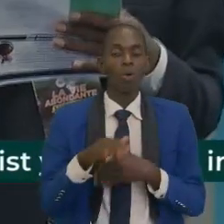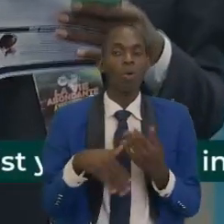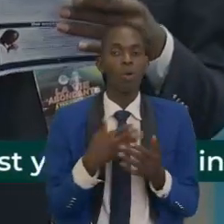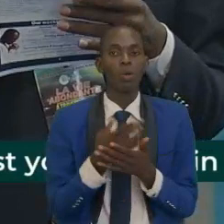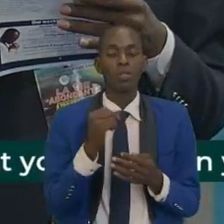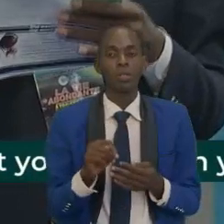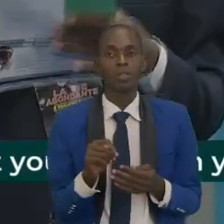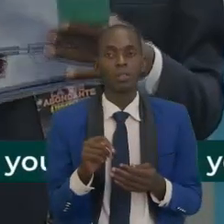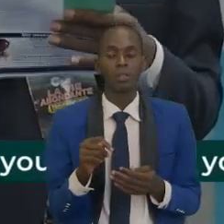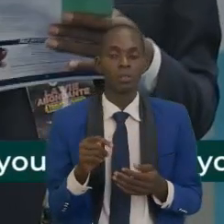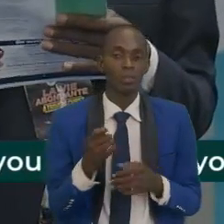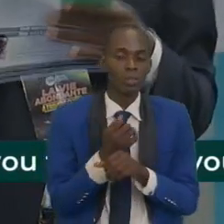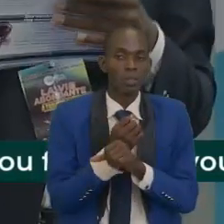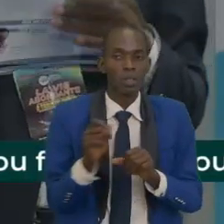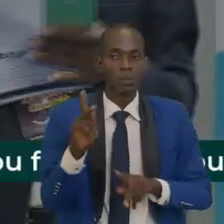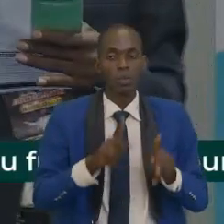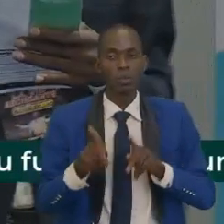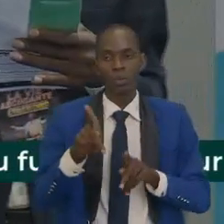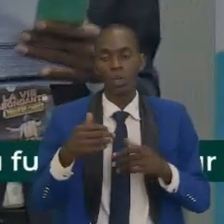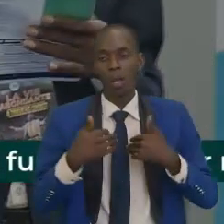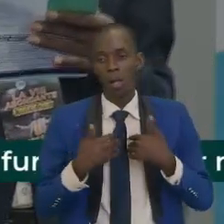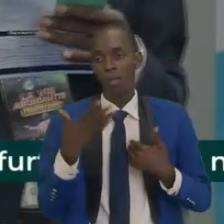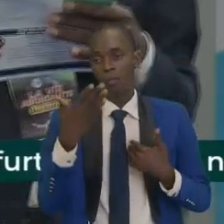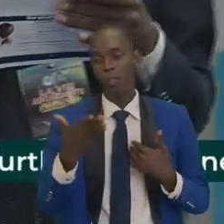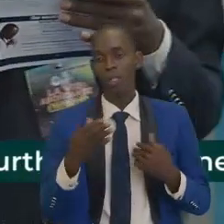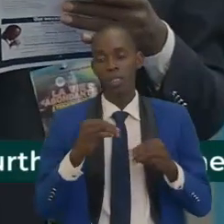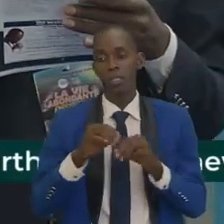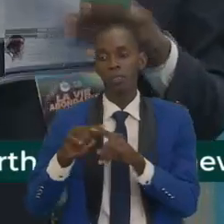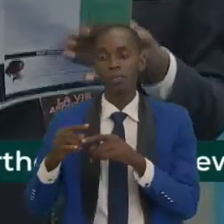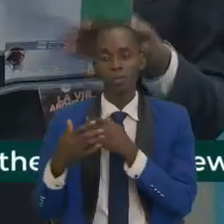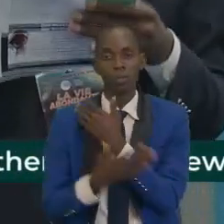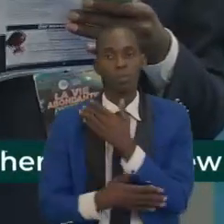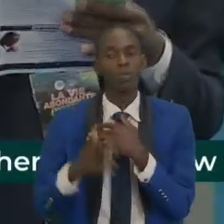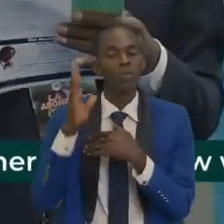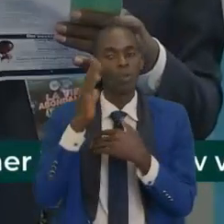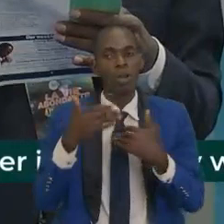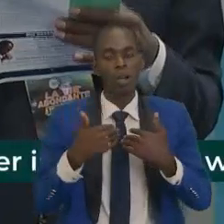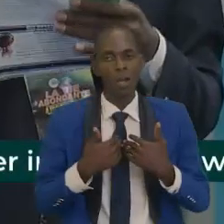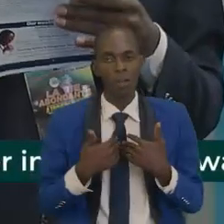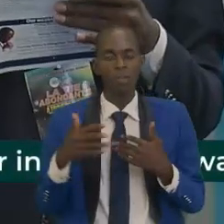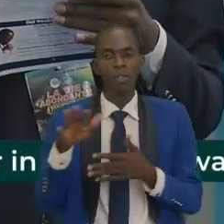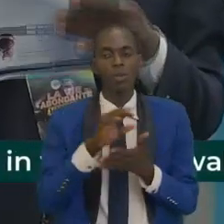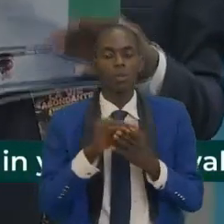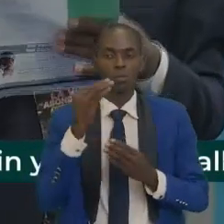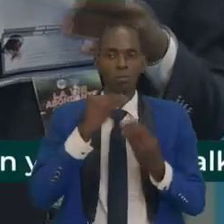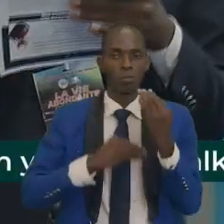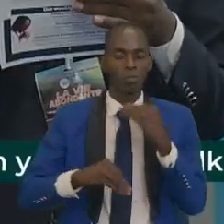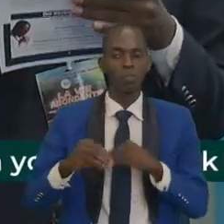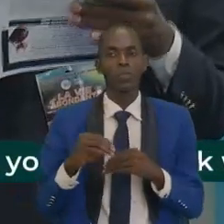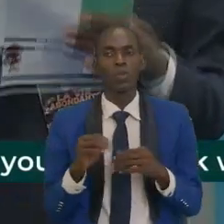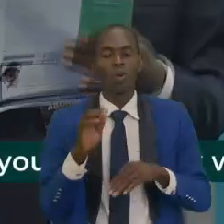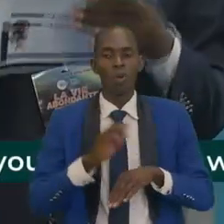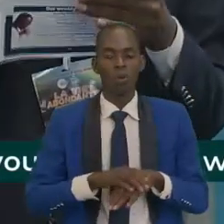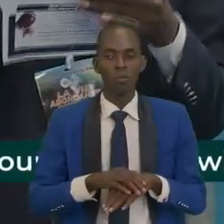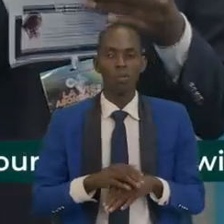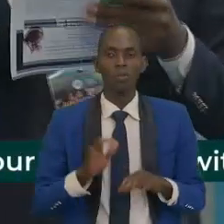received, they are going to have their banquet on Sunday 26. It is at that moment that we